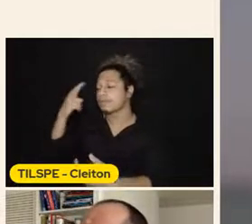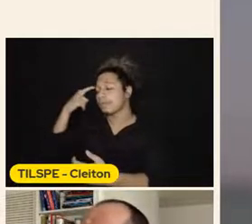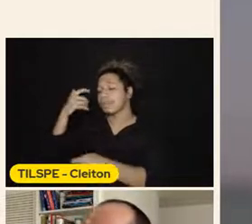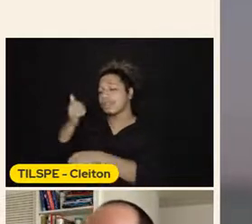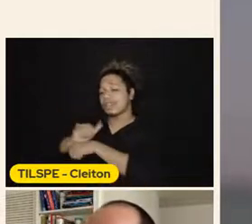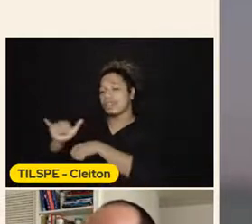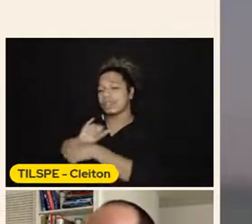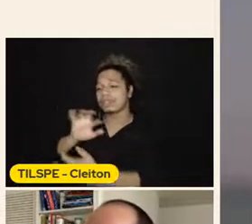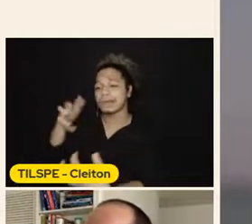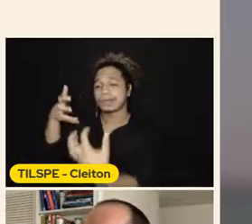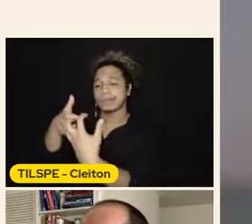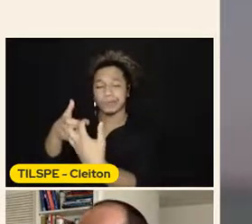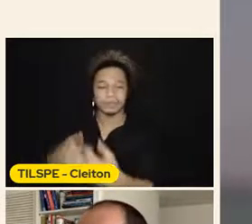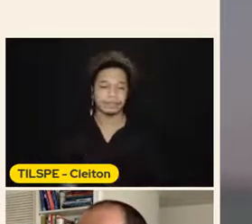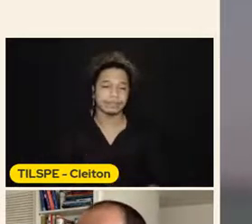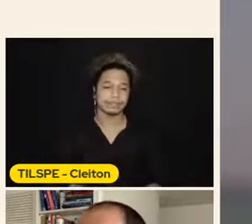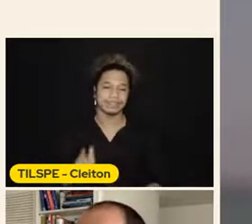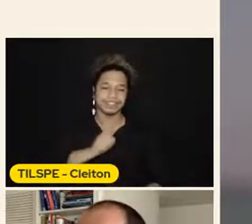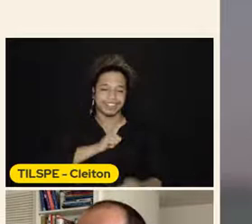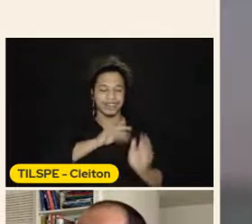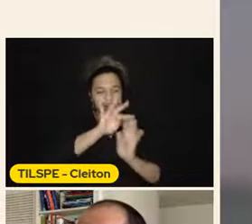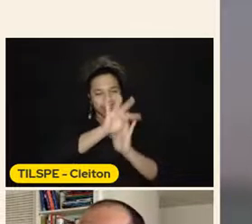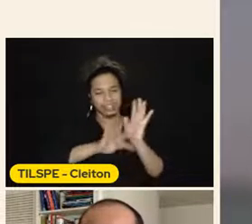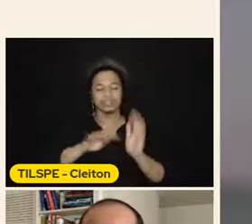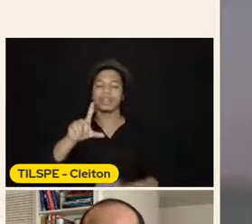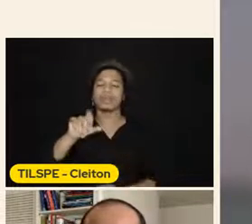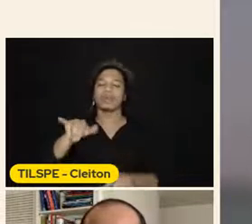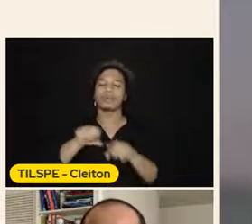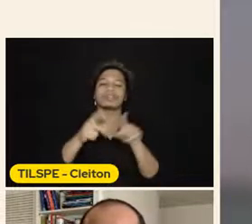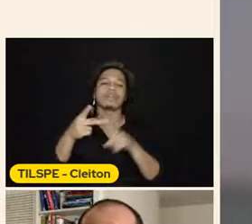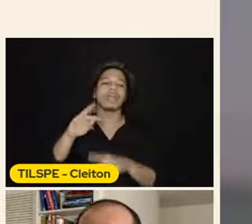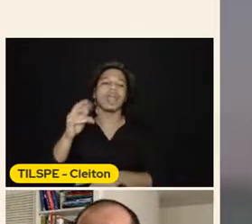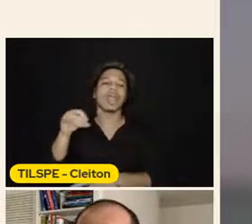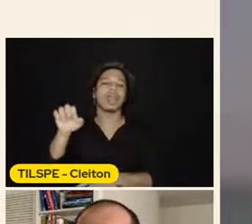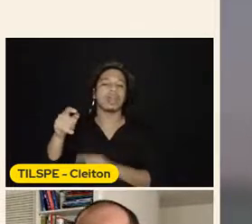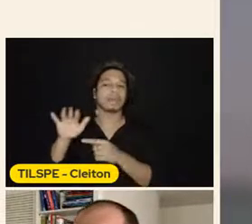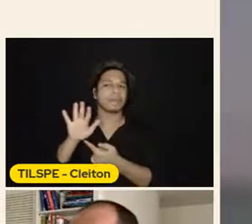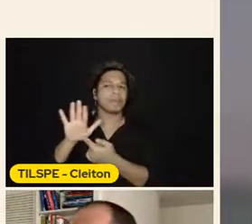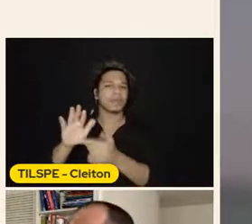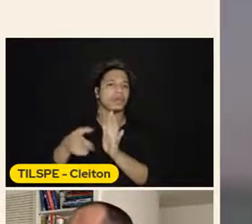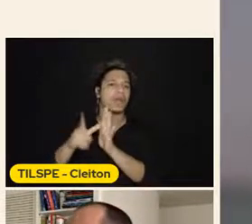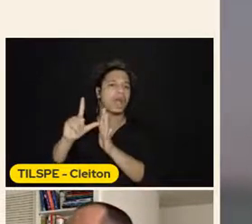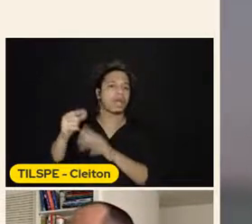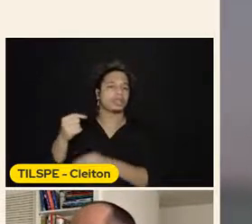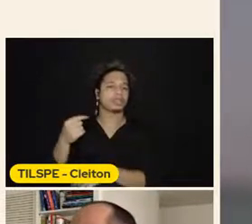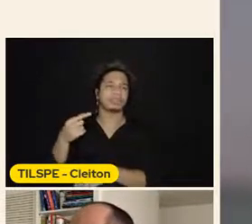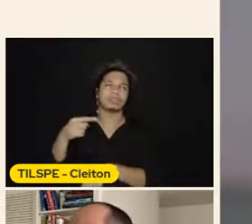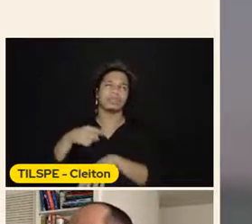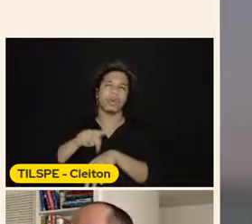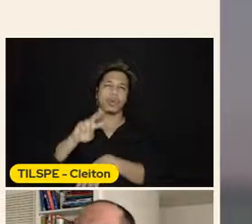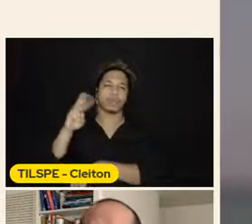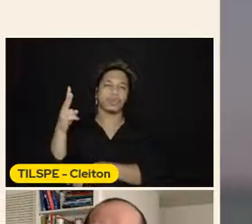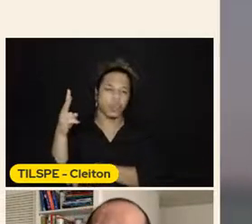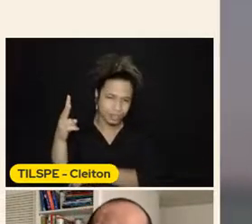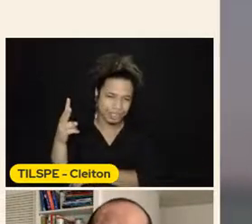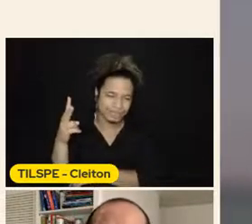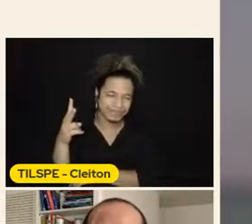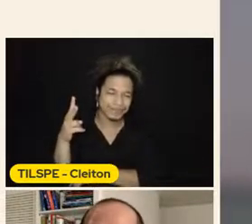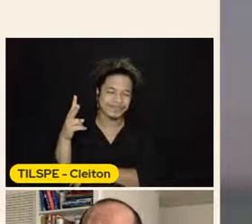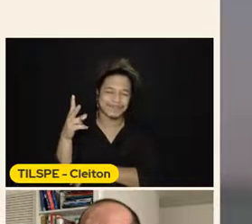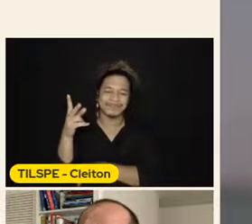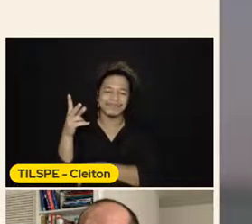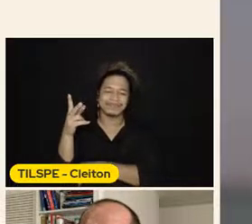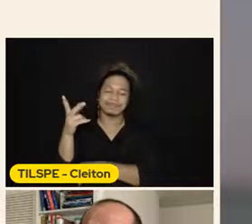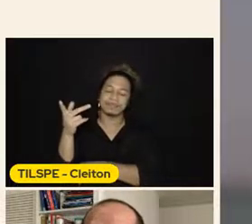text, Lucas and Ellen, who presented before me at 2 p.m. They used to teach our